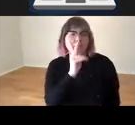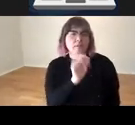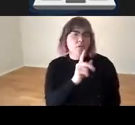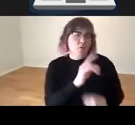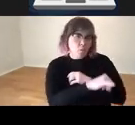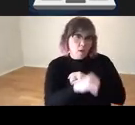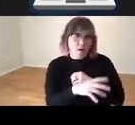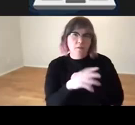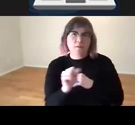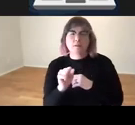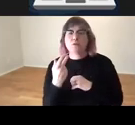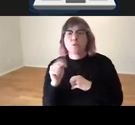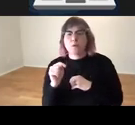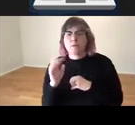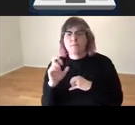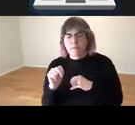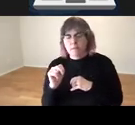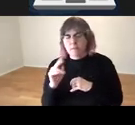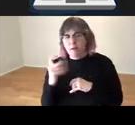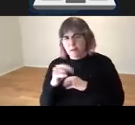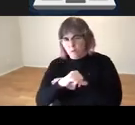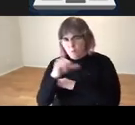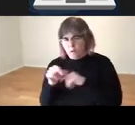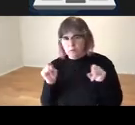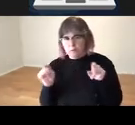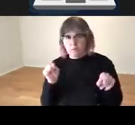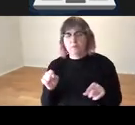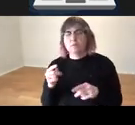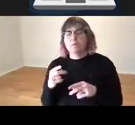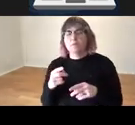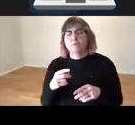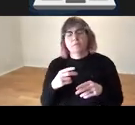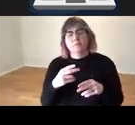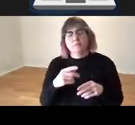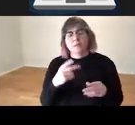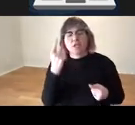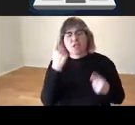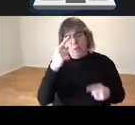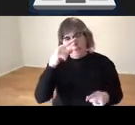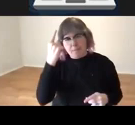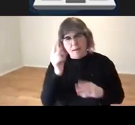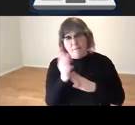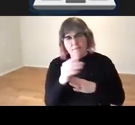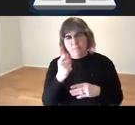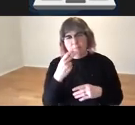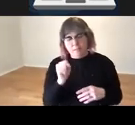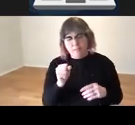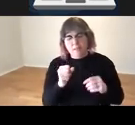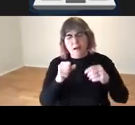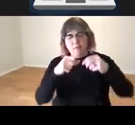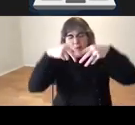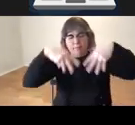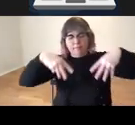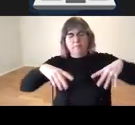and short fin pilot whales. And these are actually considered blackfish species here in Hawaii. So it's kind of a subgroup of